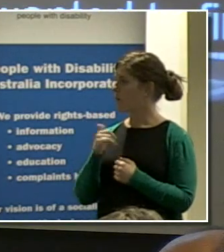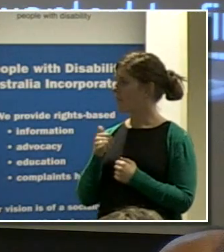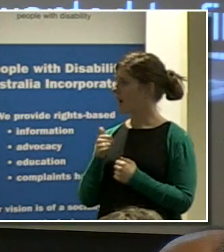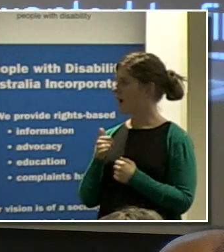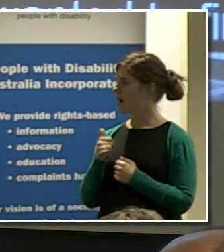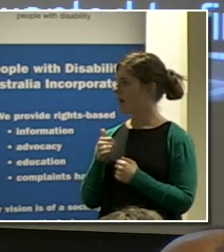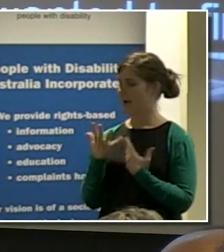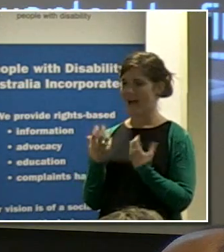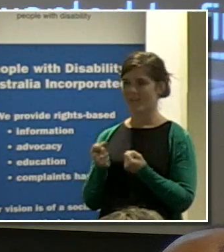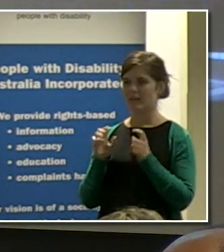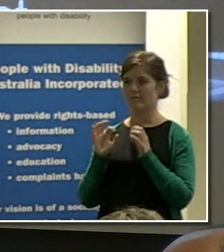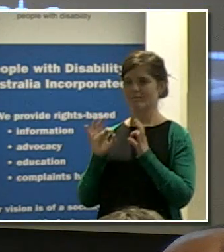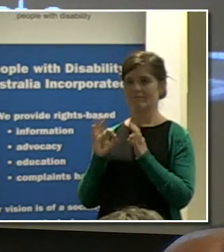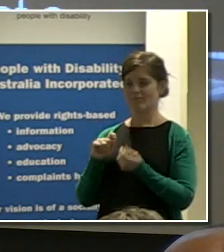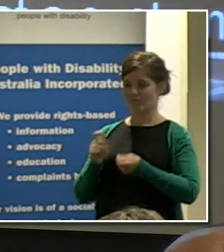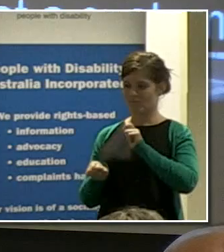a customised